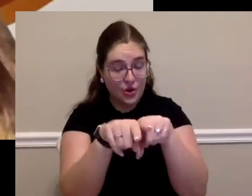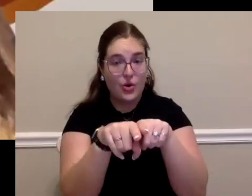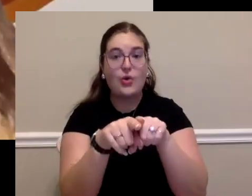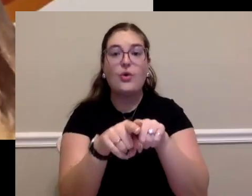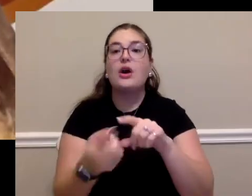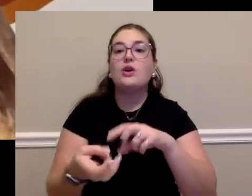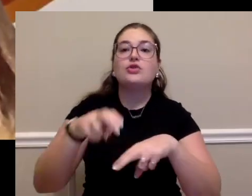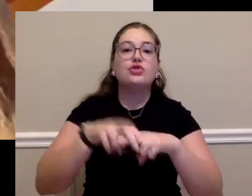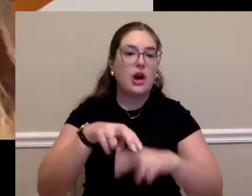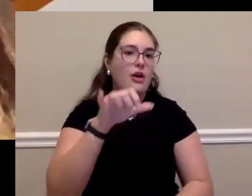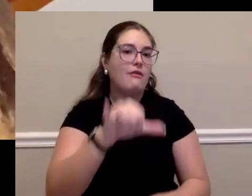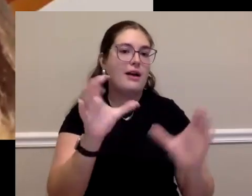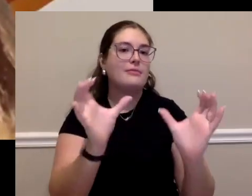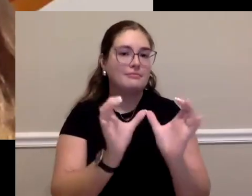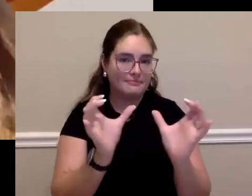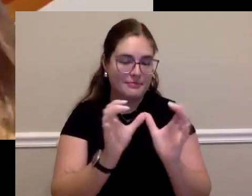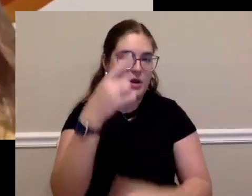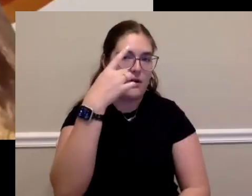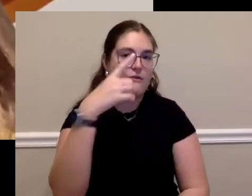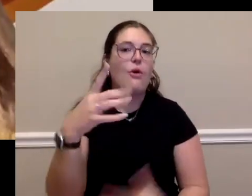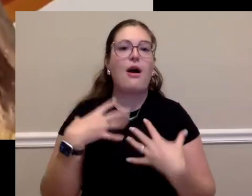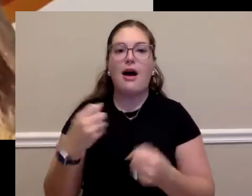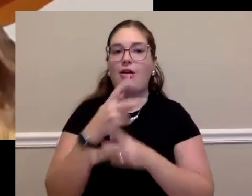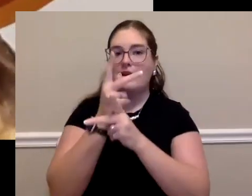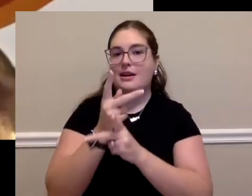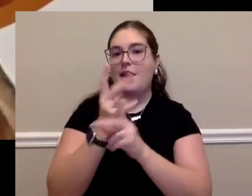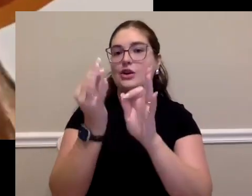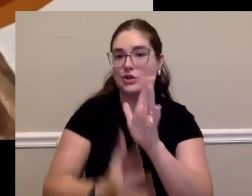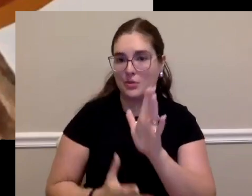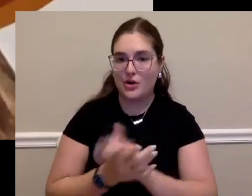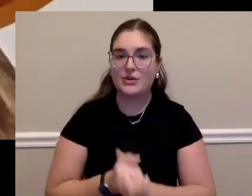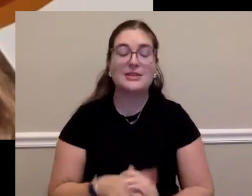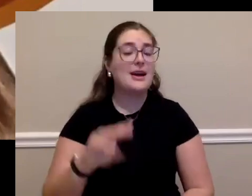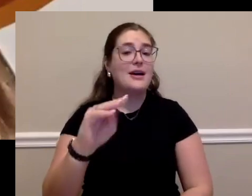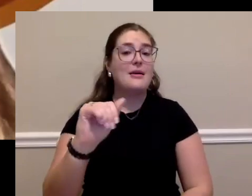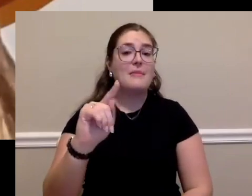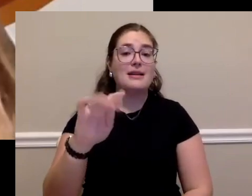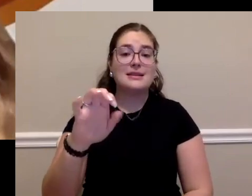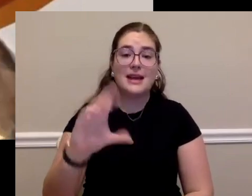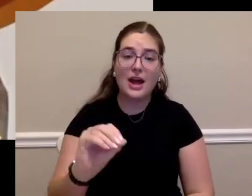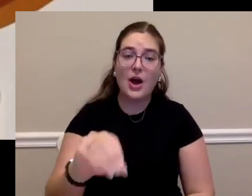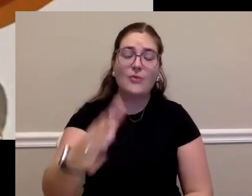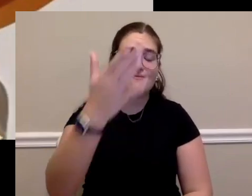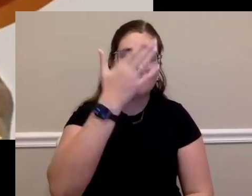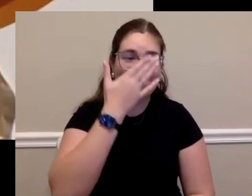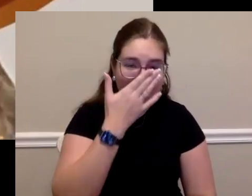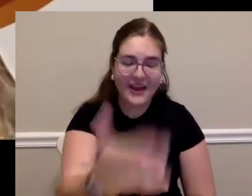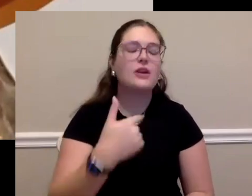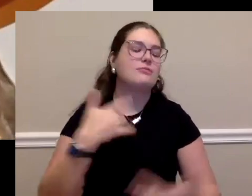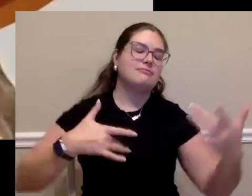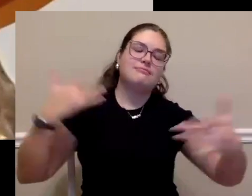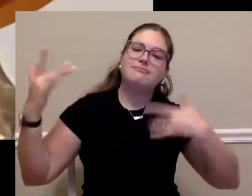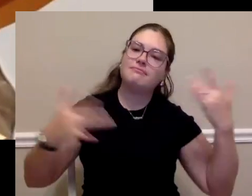the Certification Commission for Healthcare Interpreters. Mateo, thank you. You know, I'm so excited you're